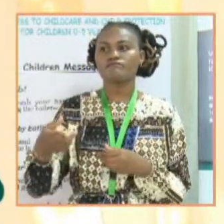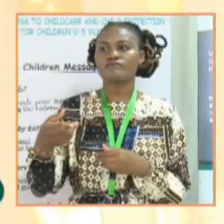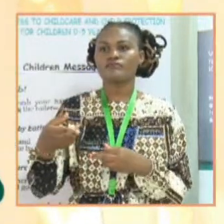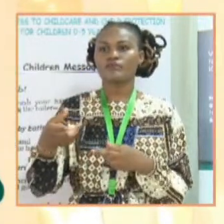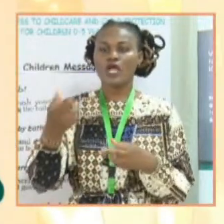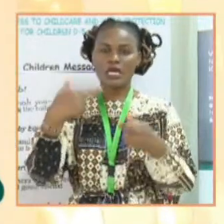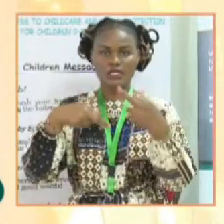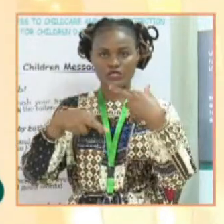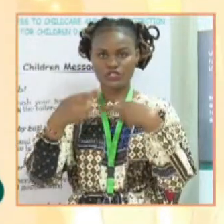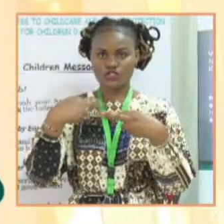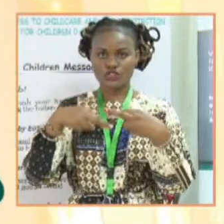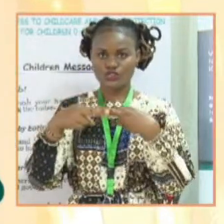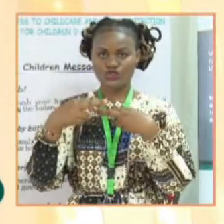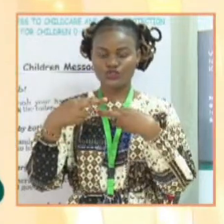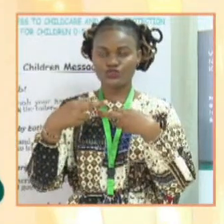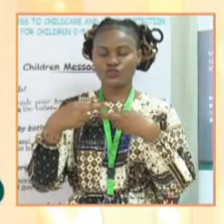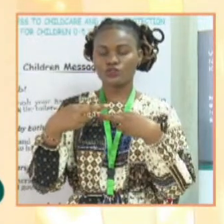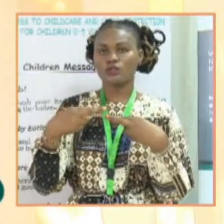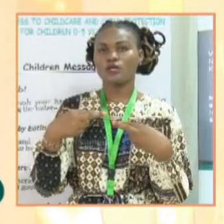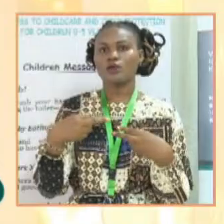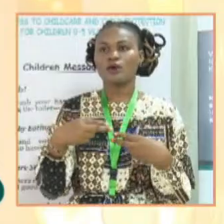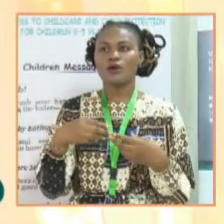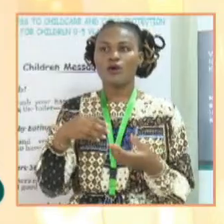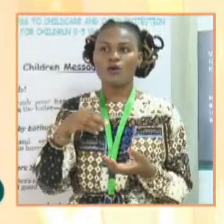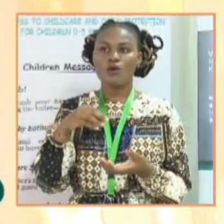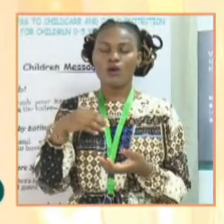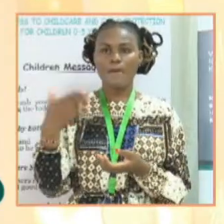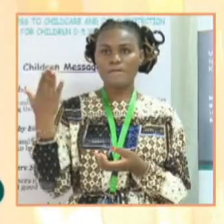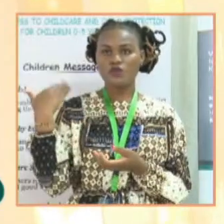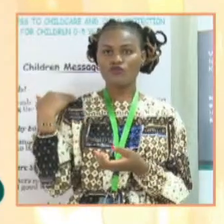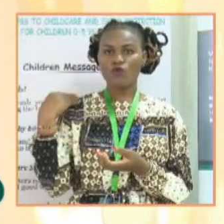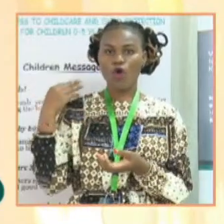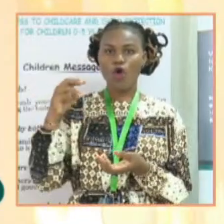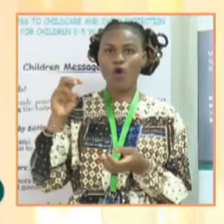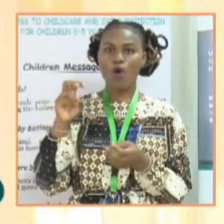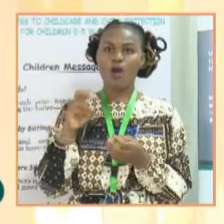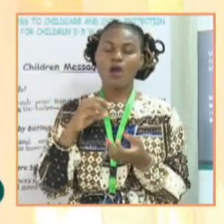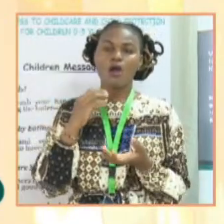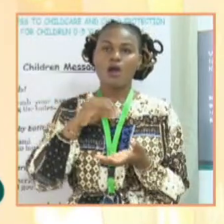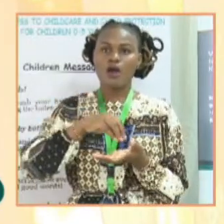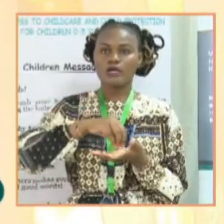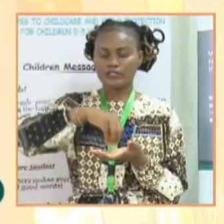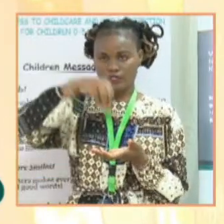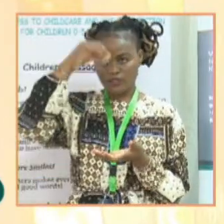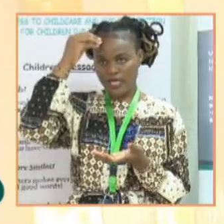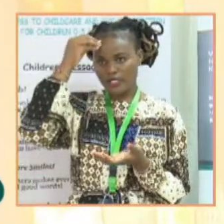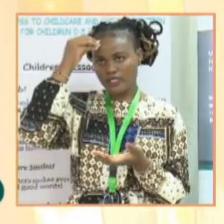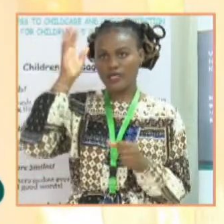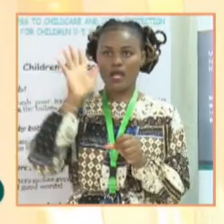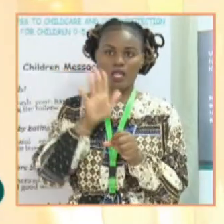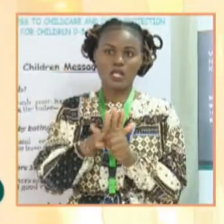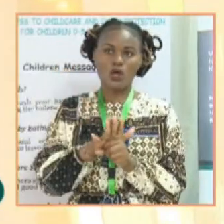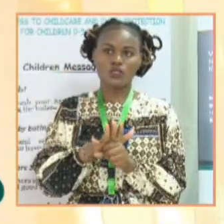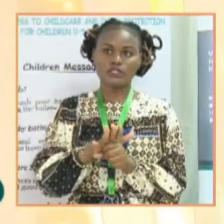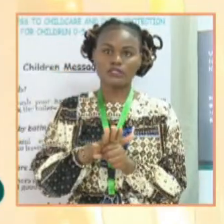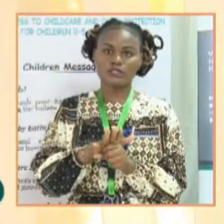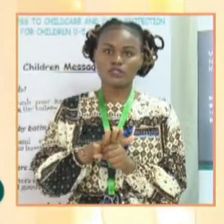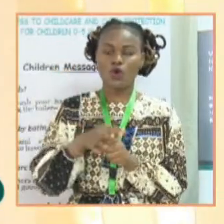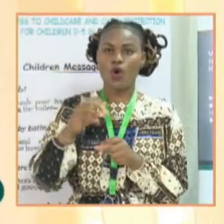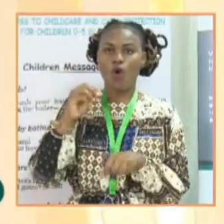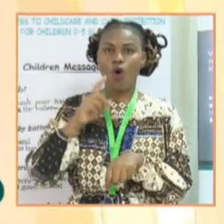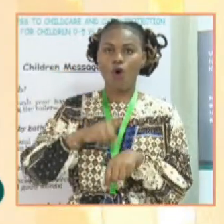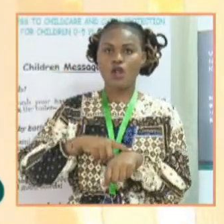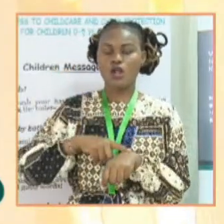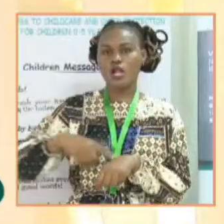borrowed heavily from the rubrics of a study that was done by APHRC, and we built on it. we built also